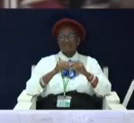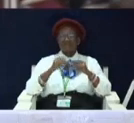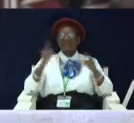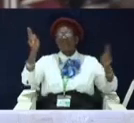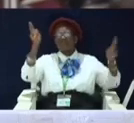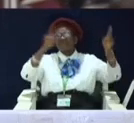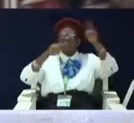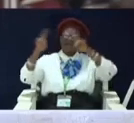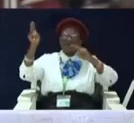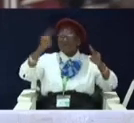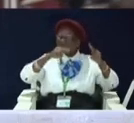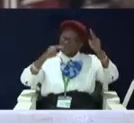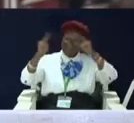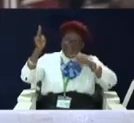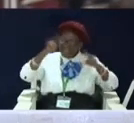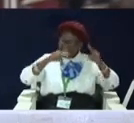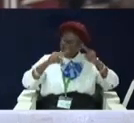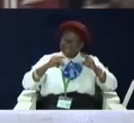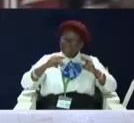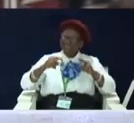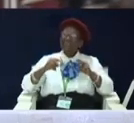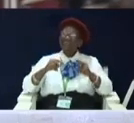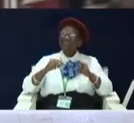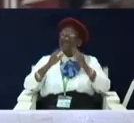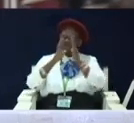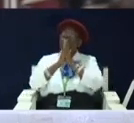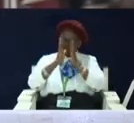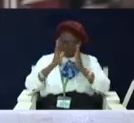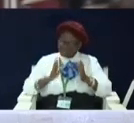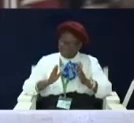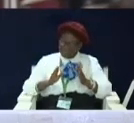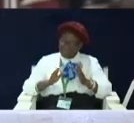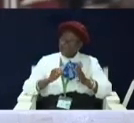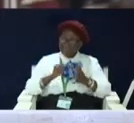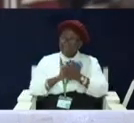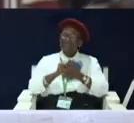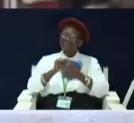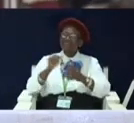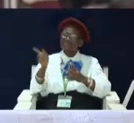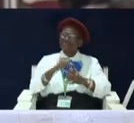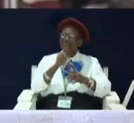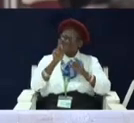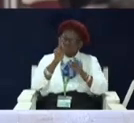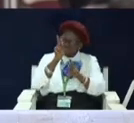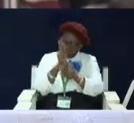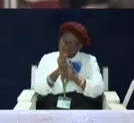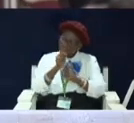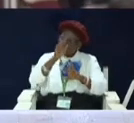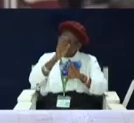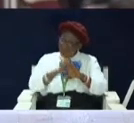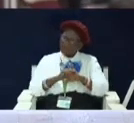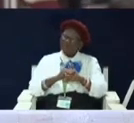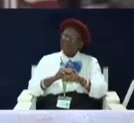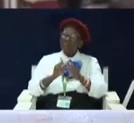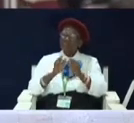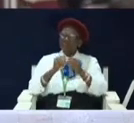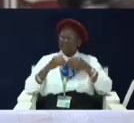Violent, persistent prayer. Adura to gbona ti o to si wa ni I did not penu.